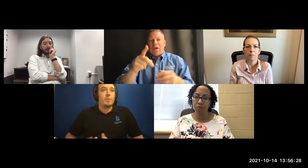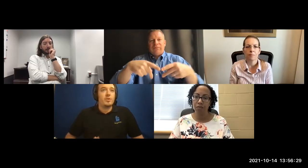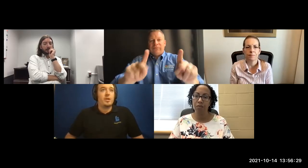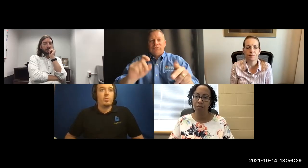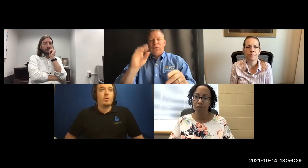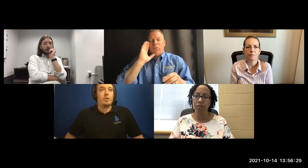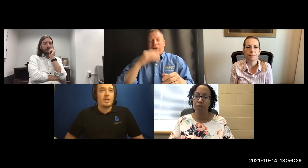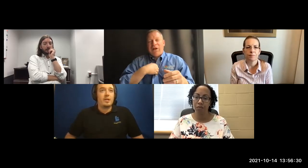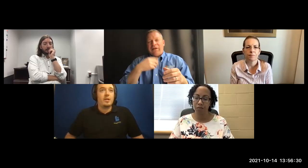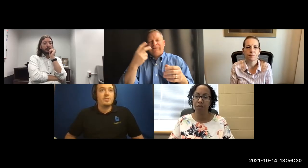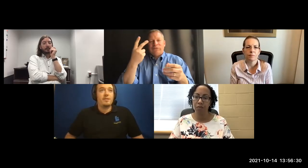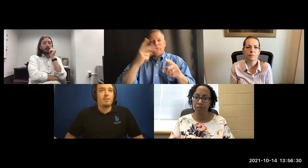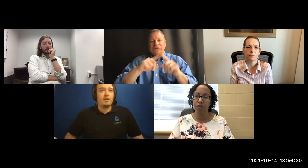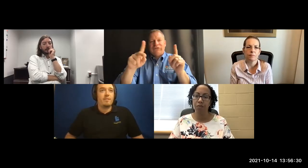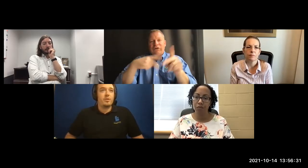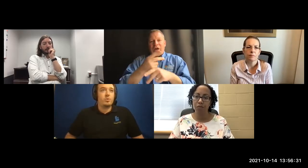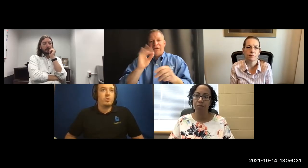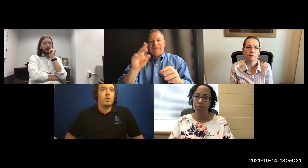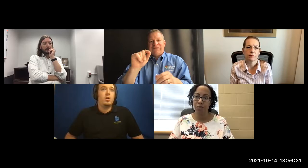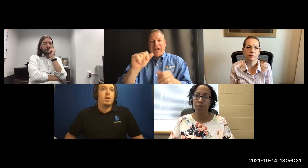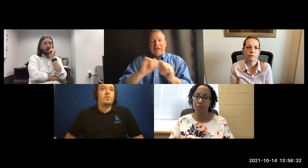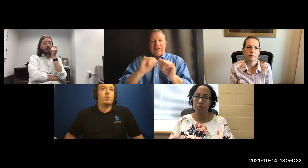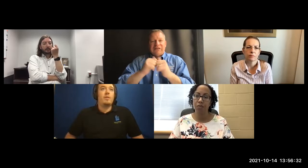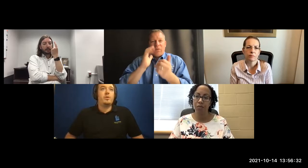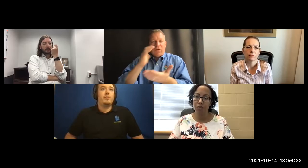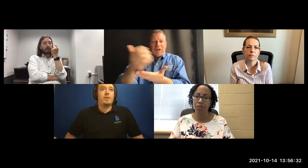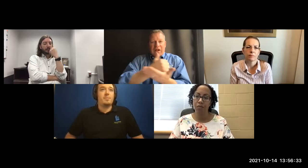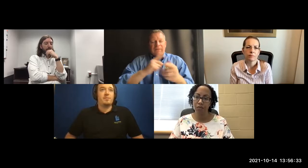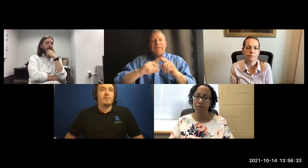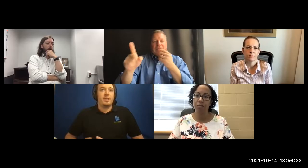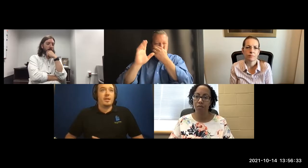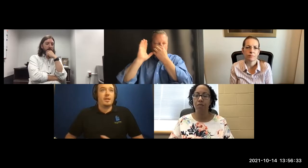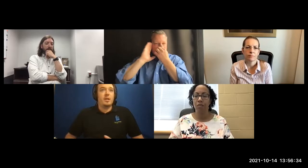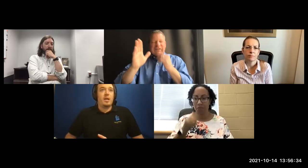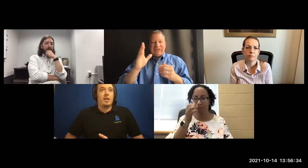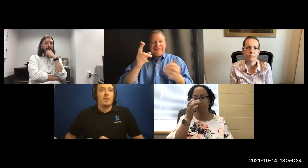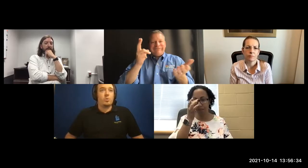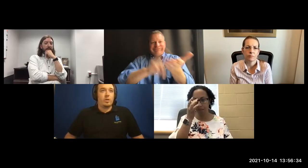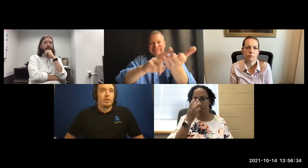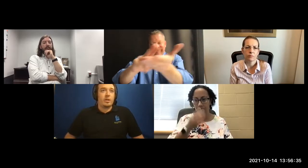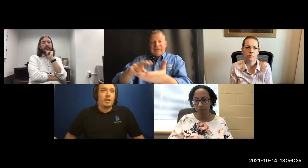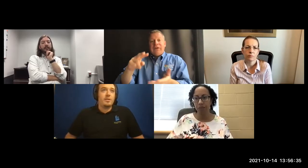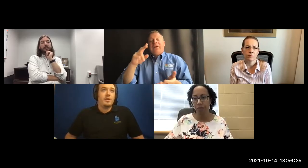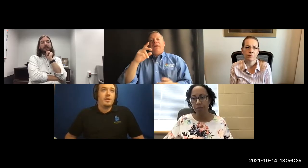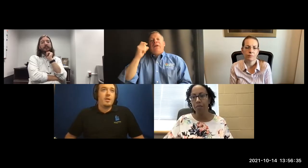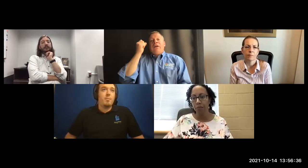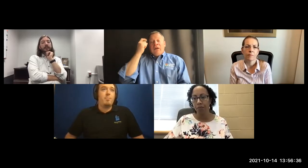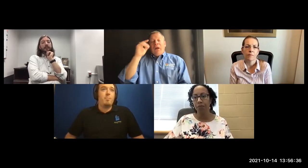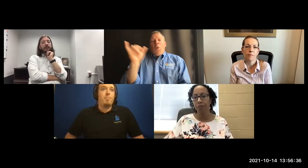school information, and we don't need consent for the individual. And so we'll have two different types of data, and that's what we're looking to